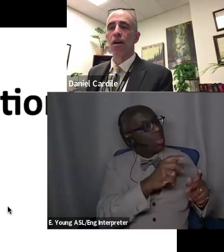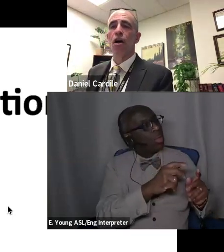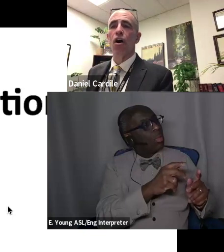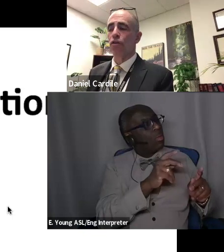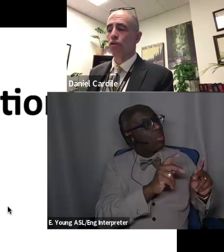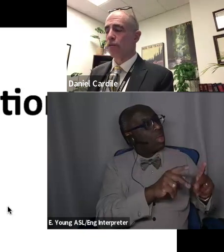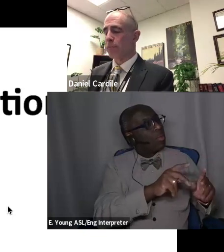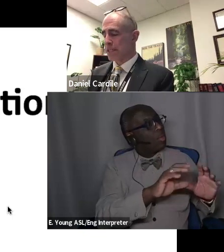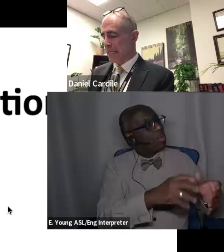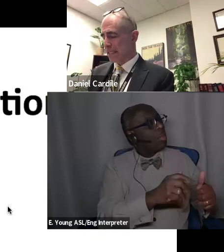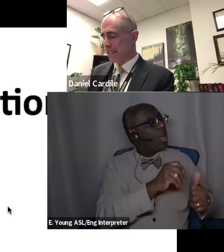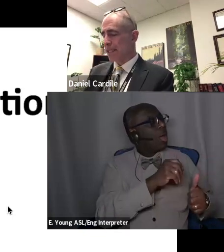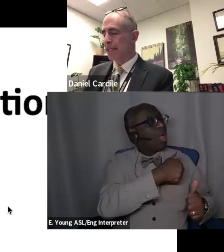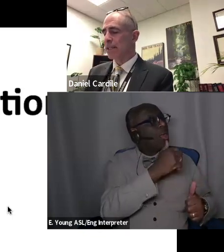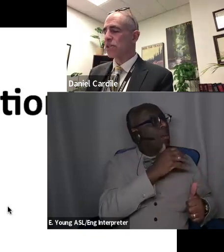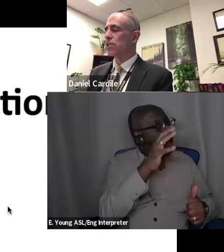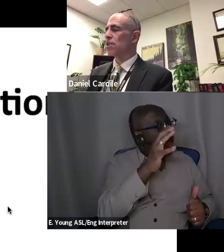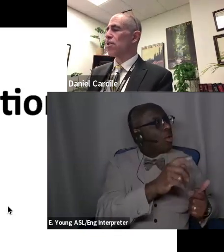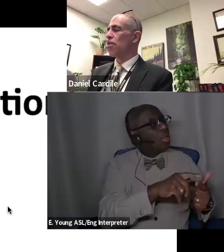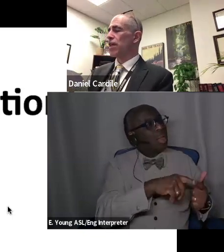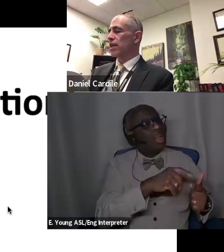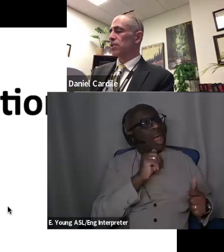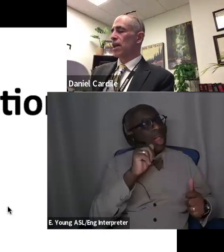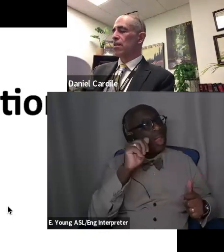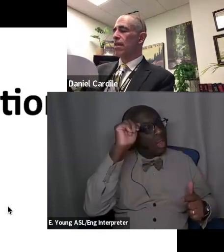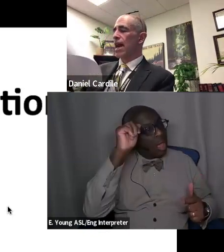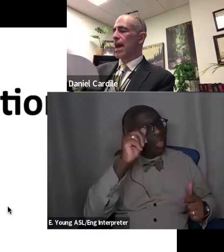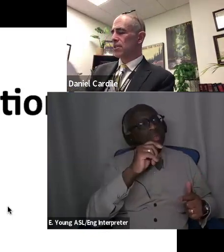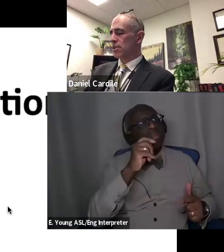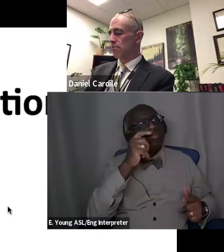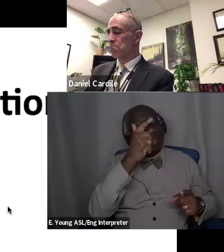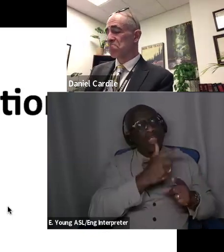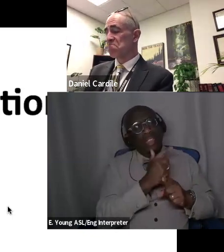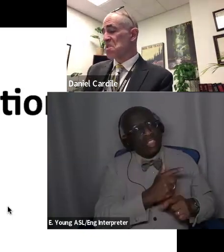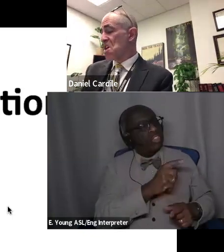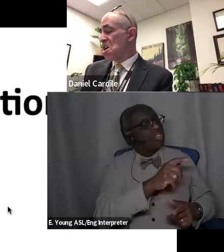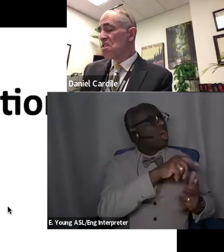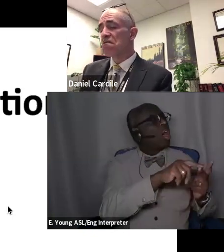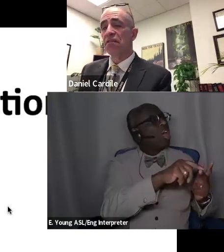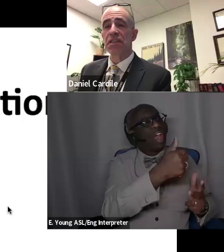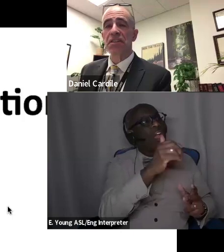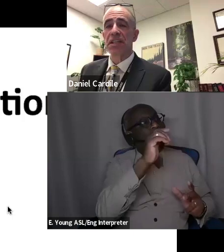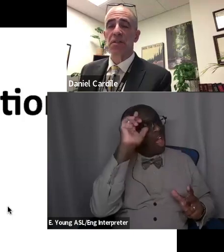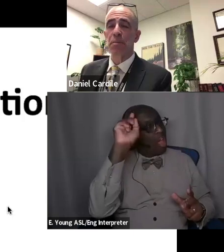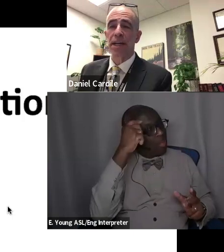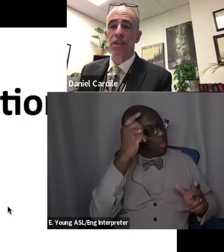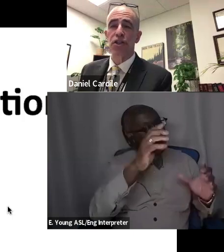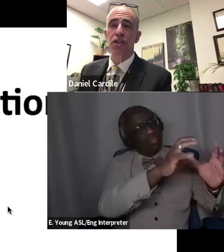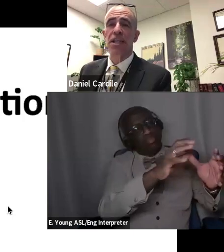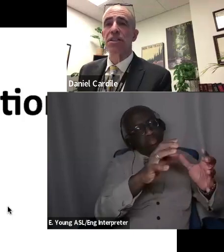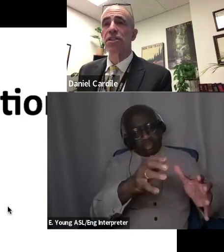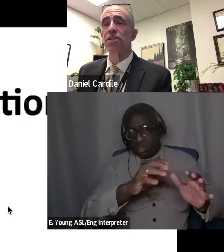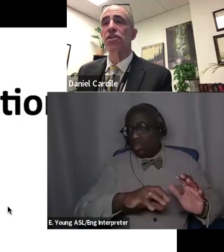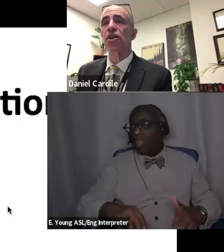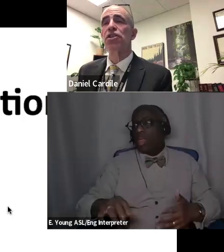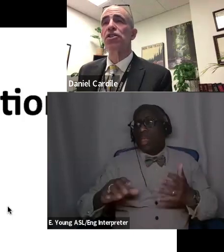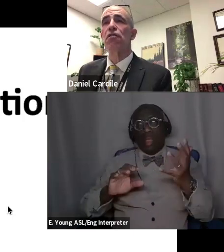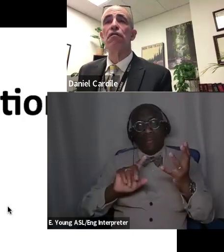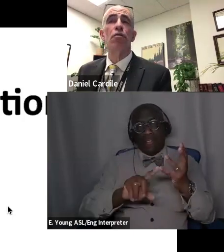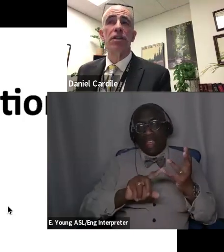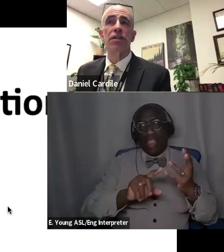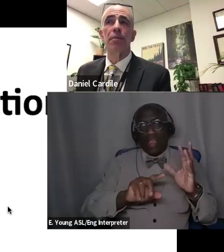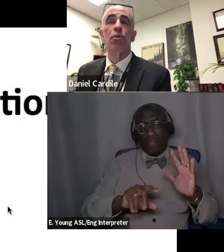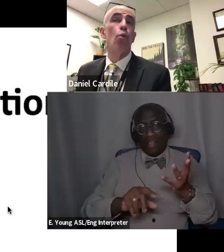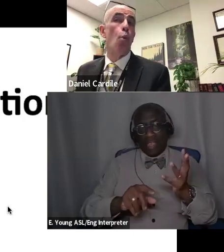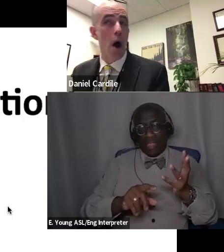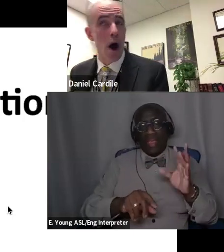siblings, other government entities, things like that. The fifth and sixth page just get into discussions